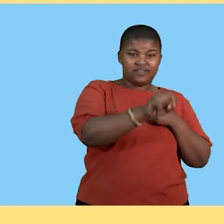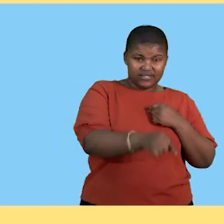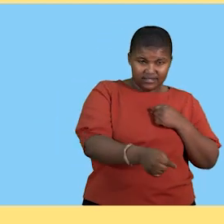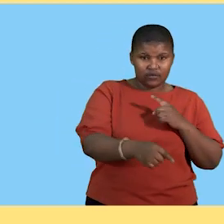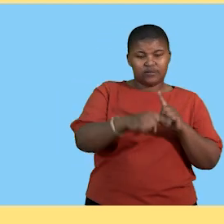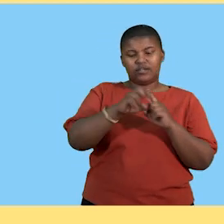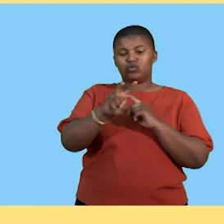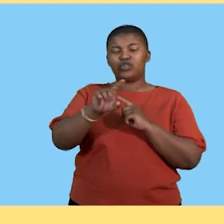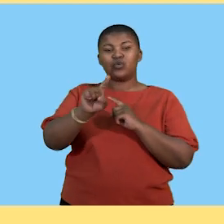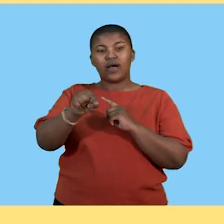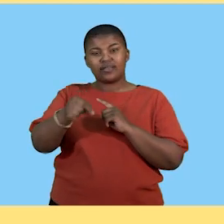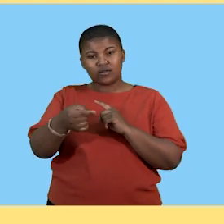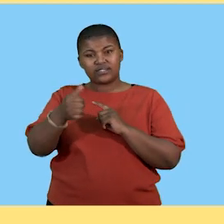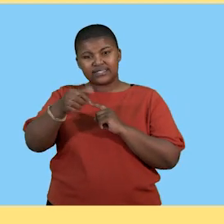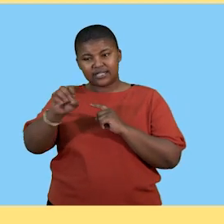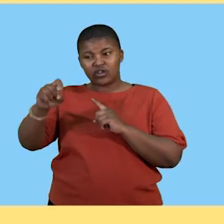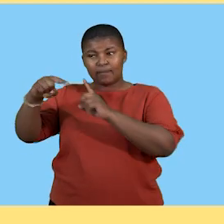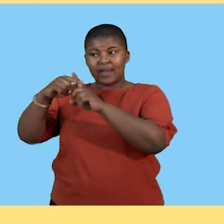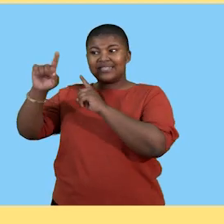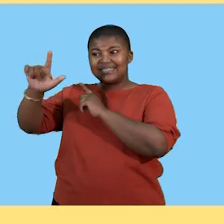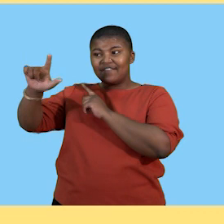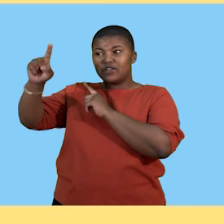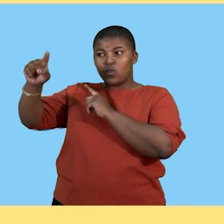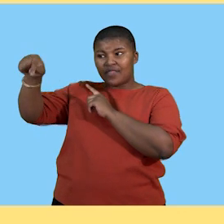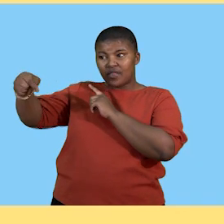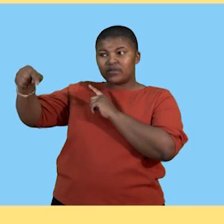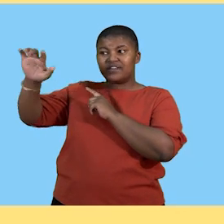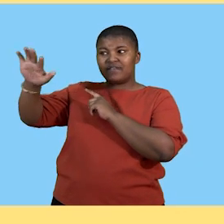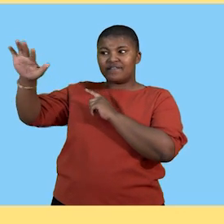adding 350 plus 21.6 plus